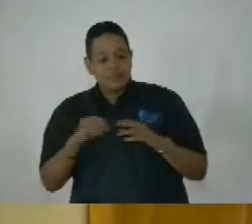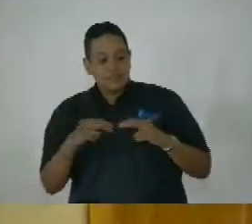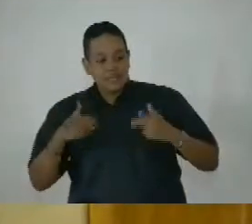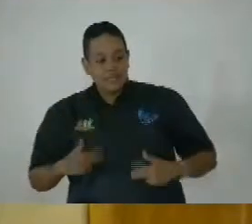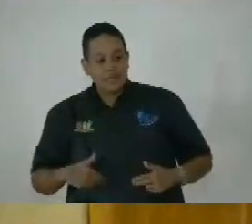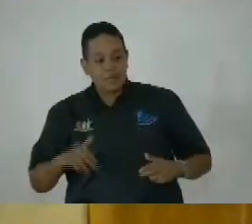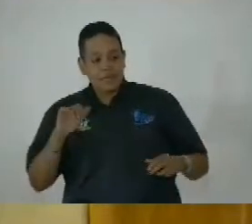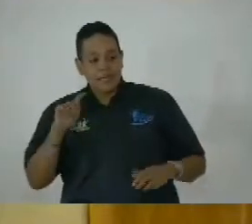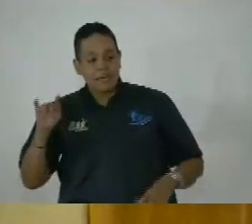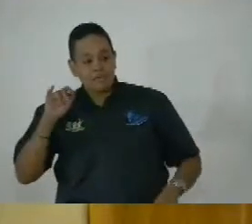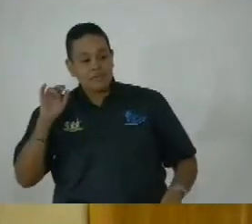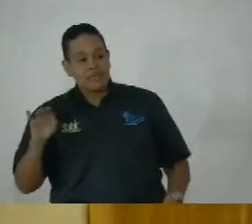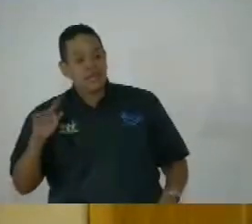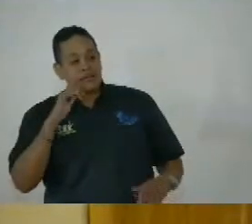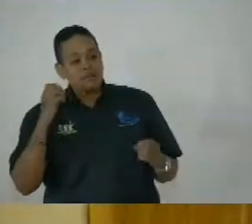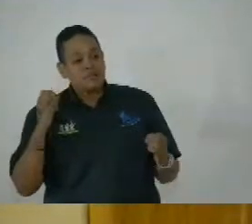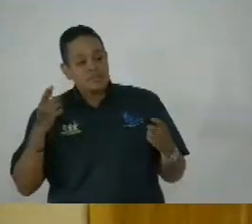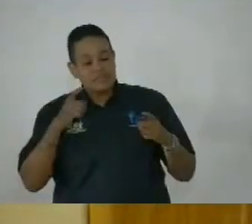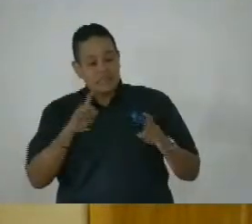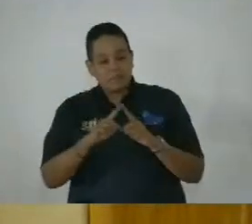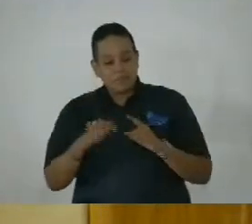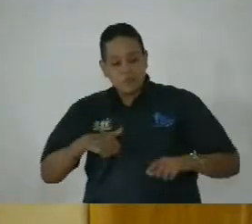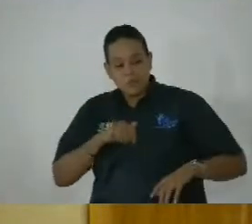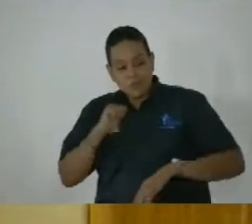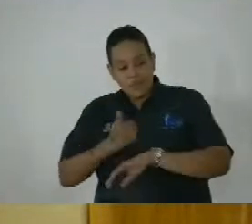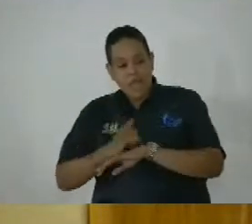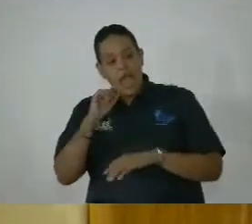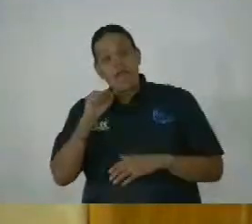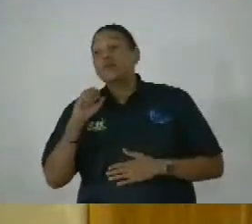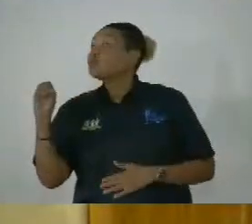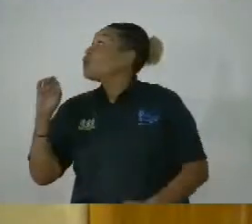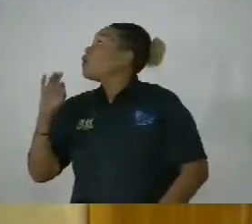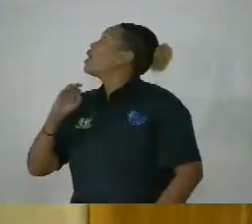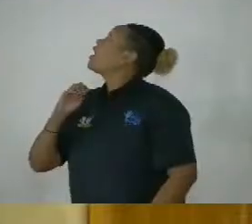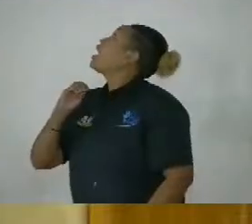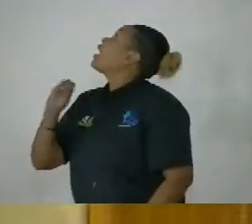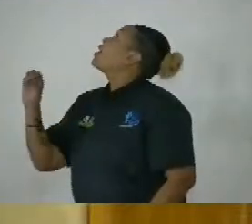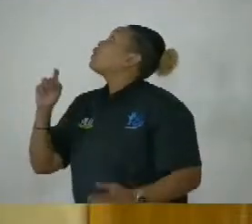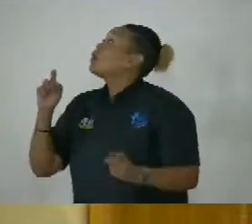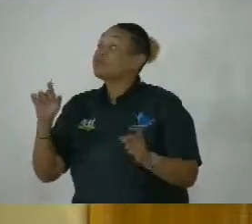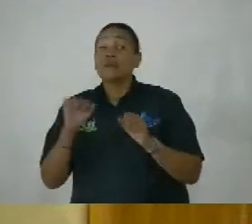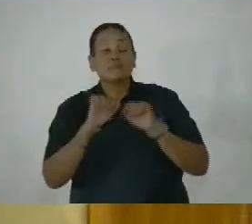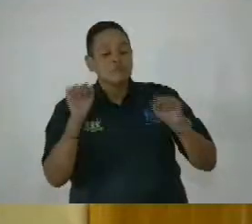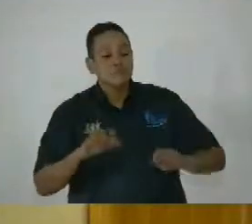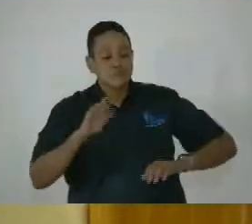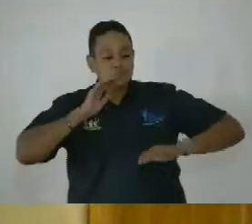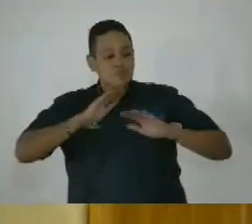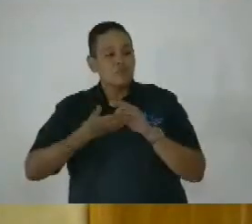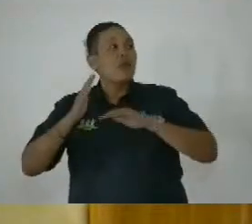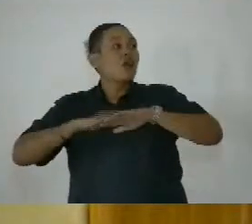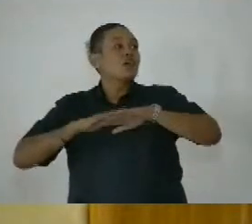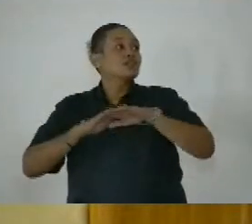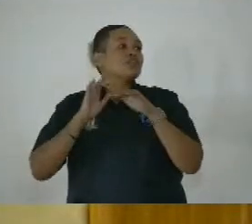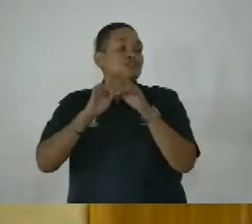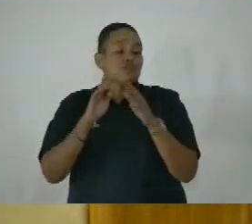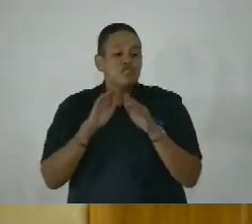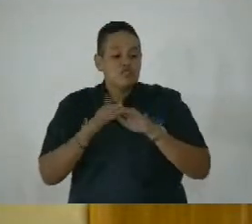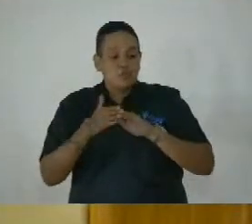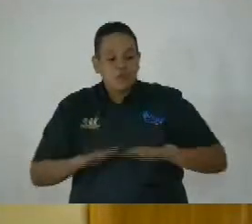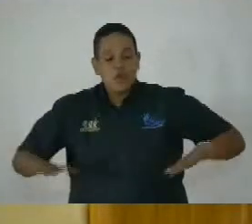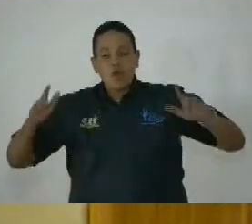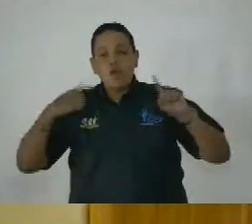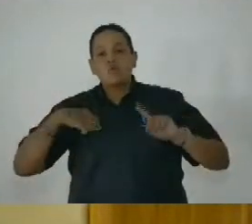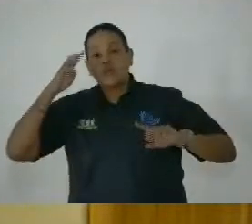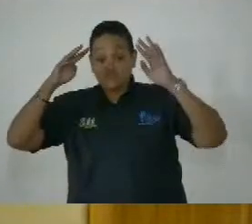JCF. Simultaneously, we are expanding the ISO 9000 quality management system to Jamaica Council to stations across the island. We are